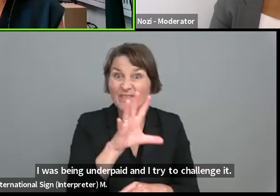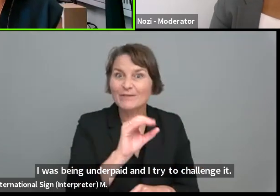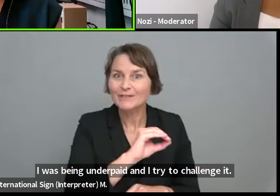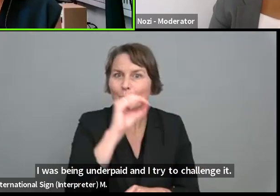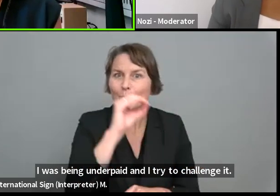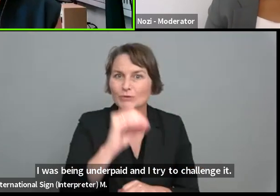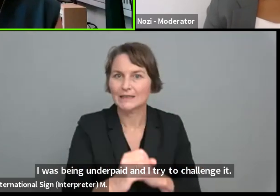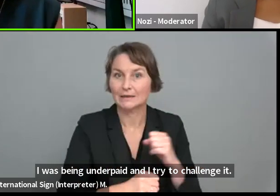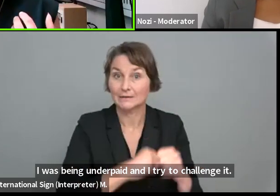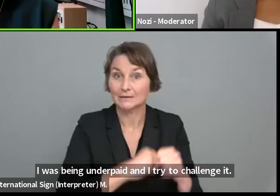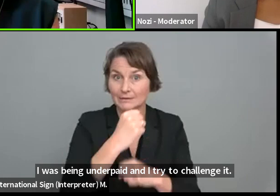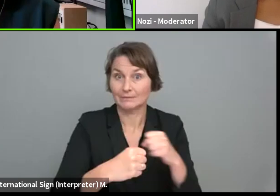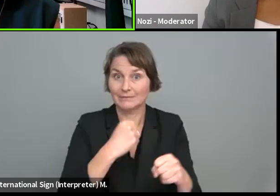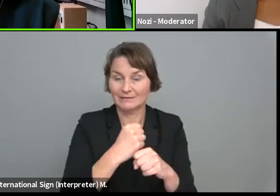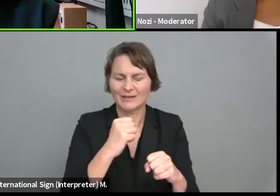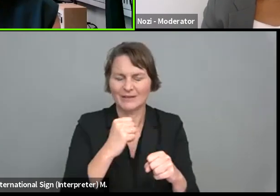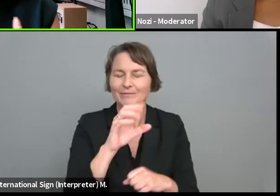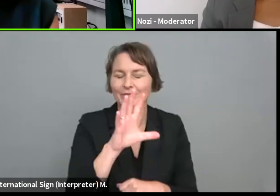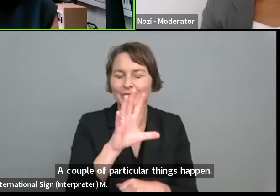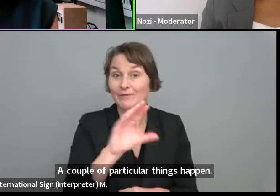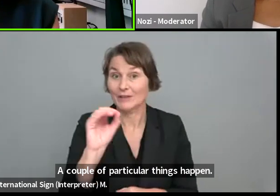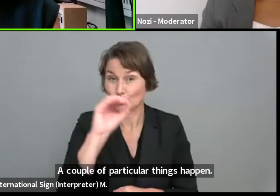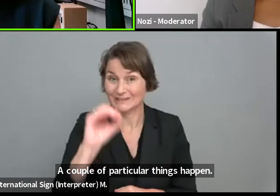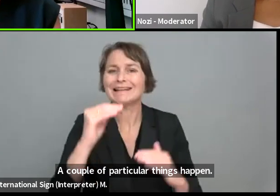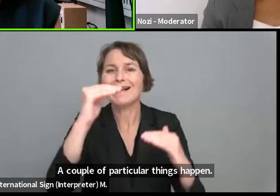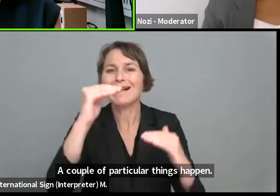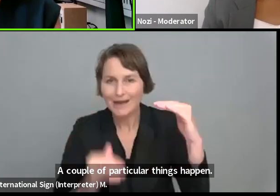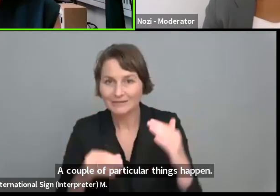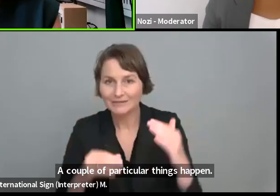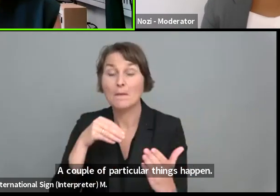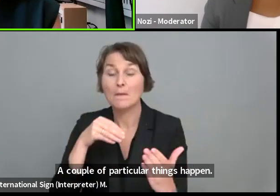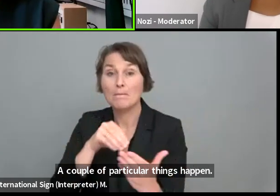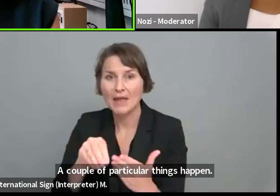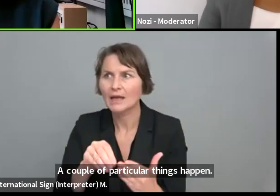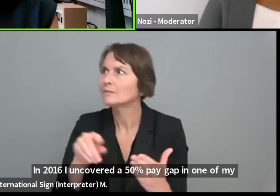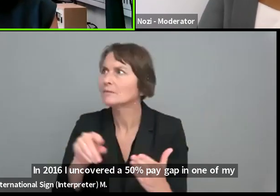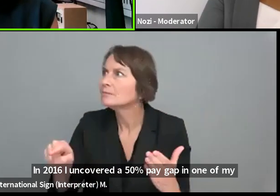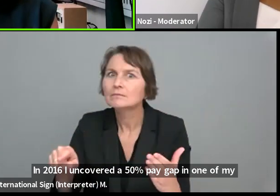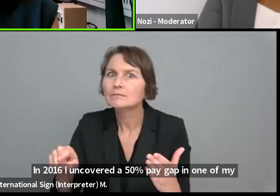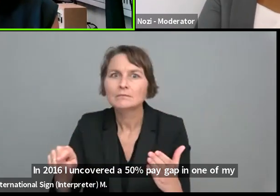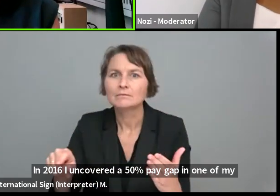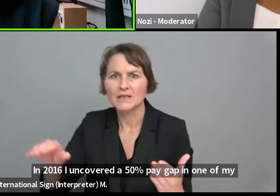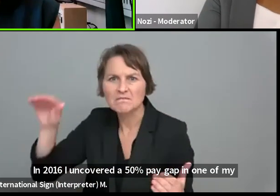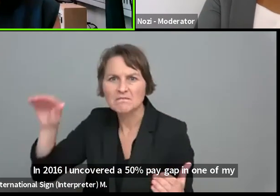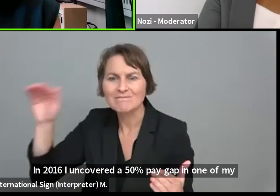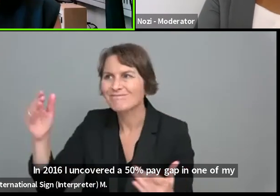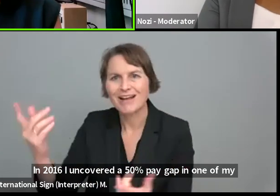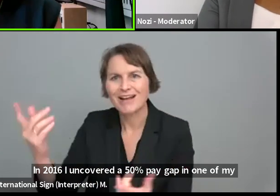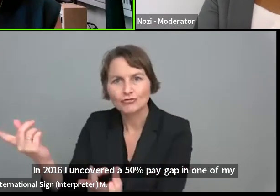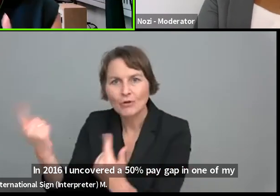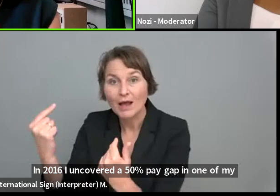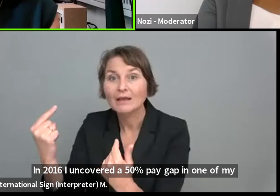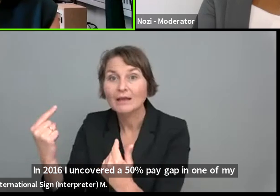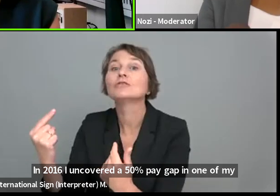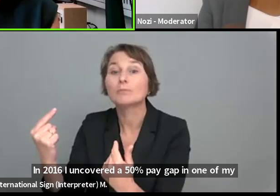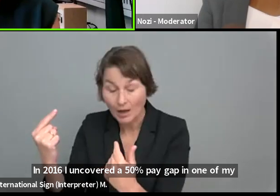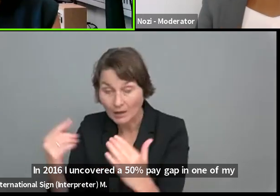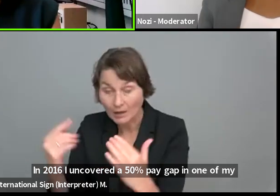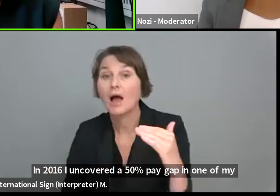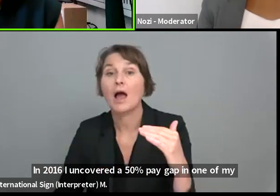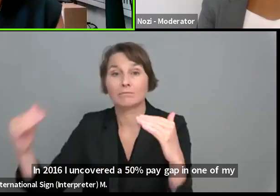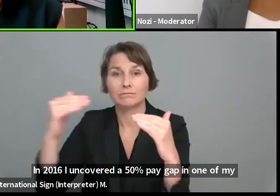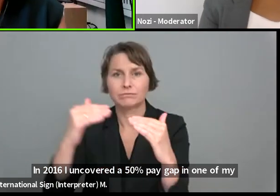different programs, and I challenged it, and eventually I got it corrected, but it was a real shock to me. That was one of 3